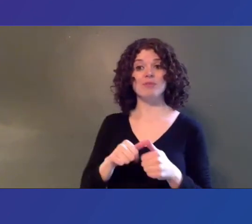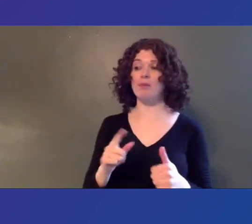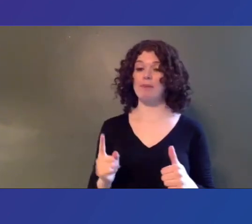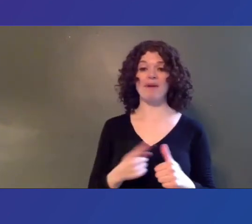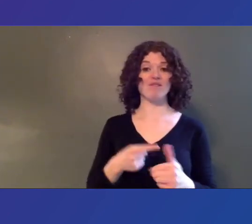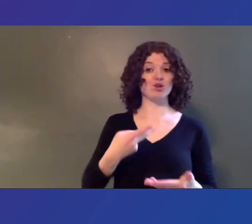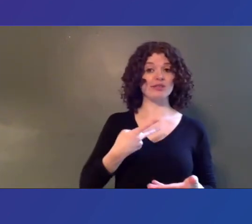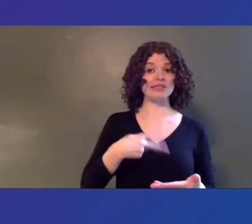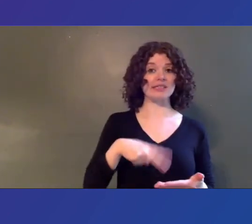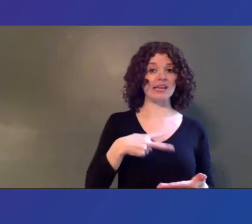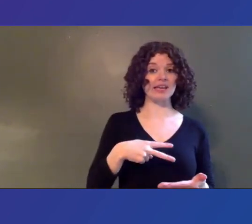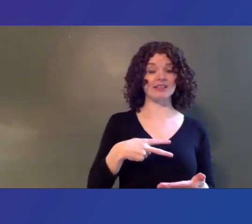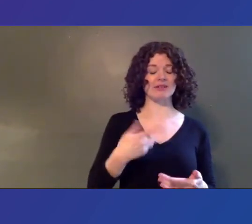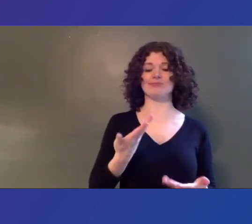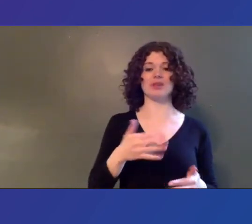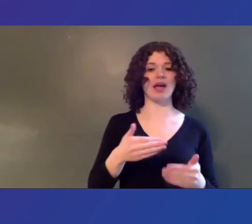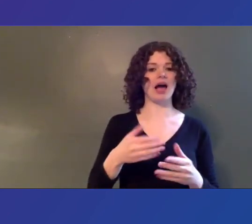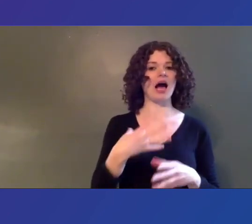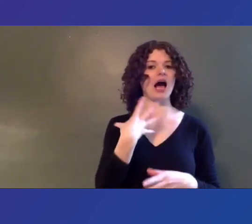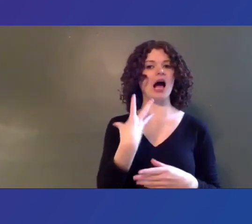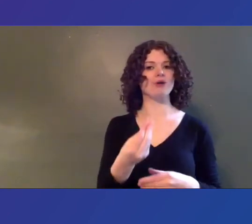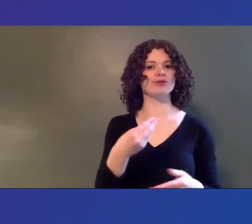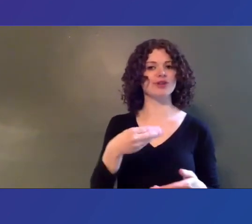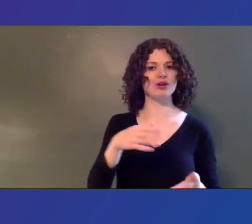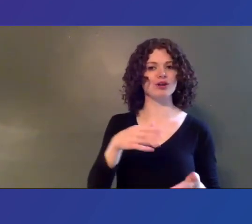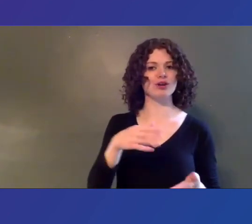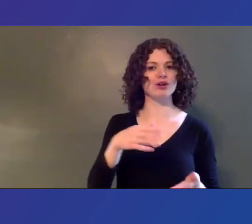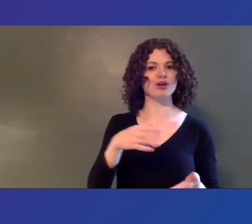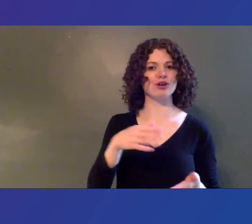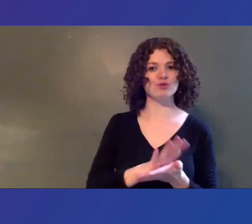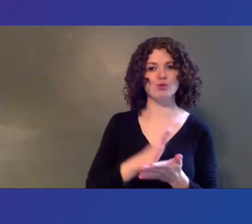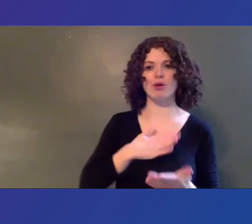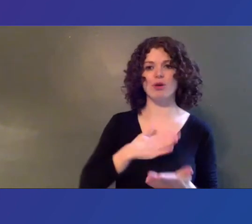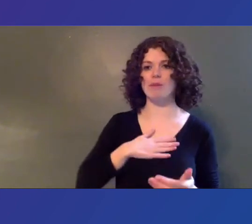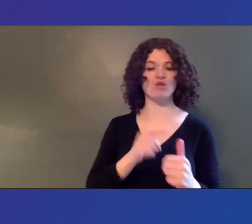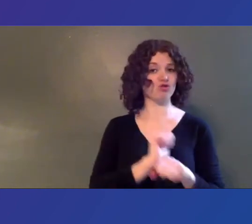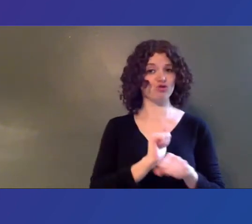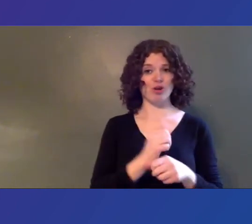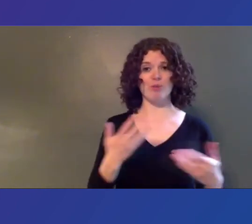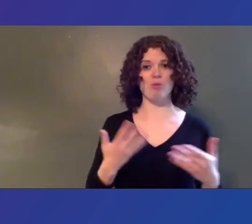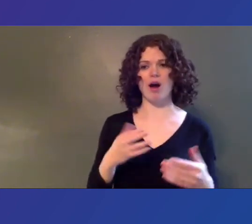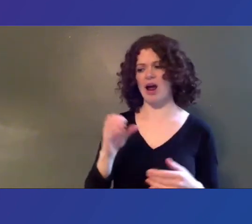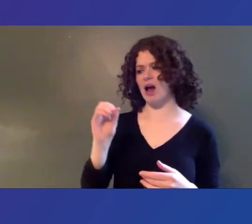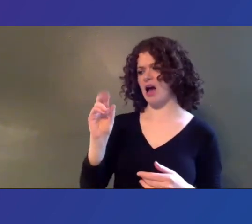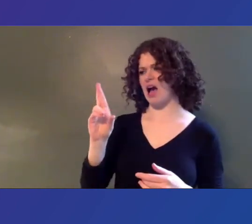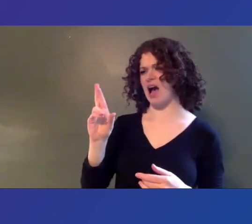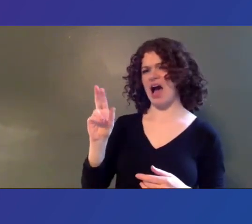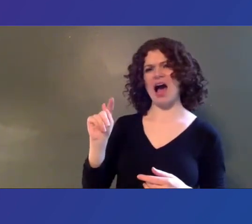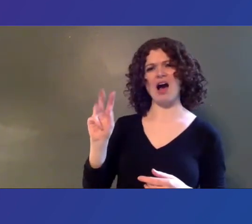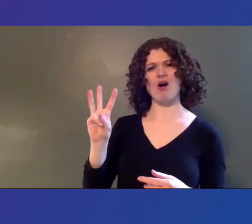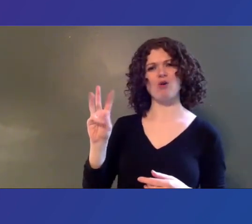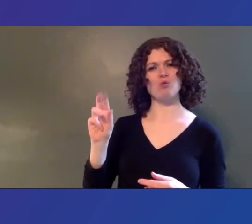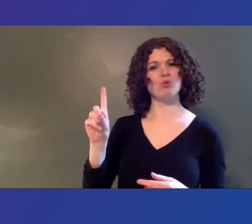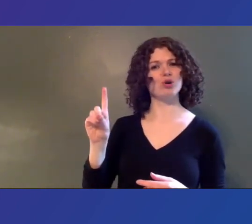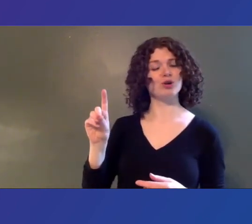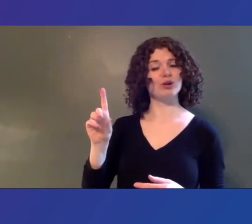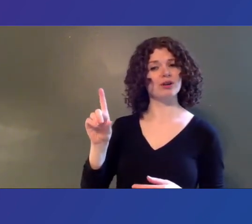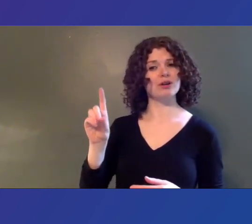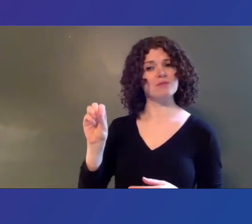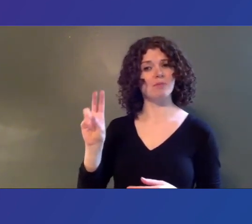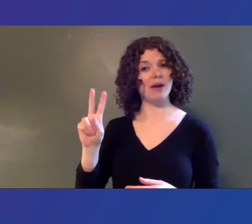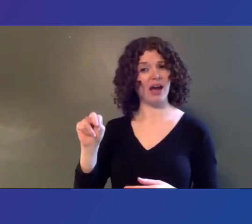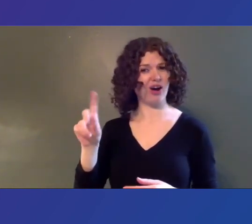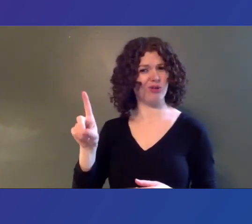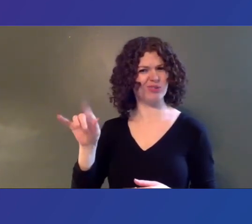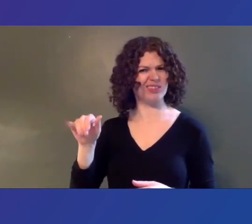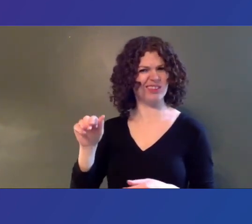Bound. Shout out to Outward Bound. I remember I had a coworker who was like a senior